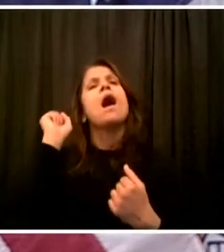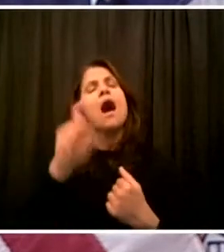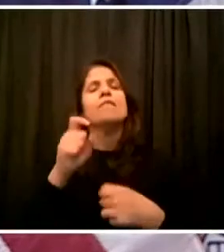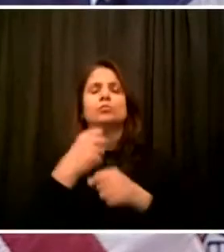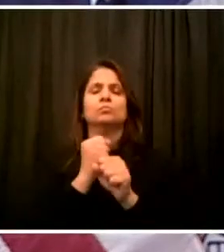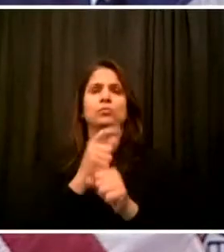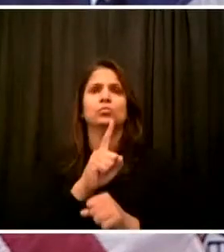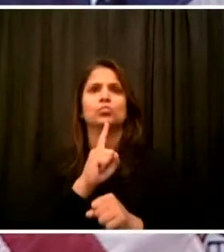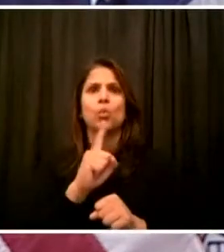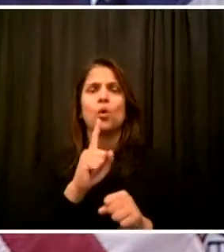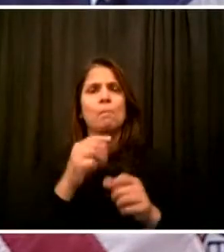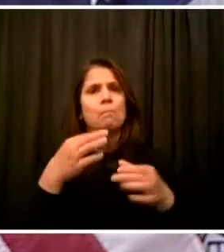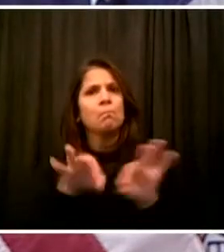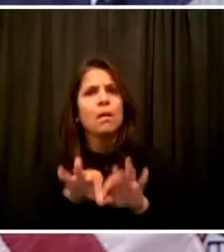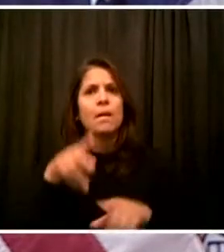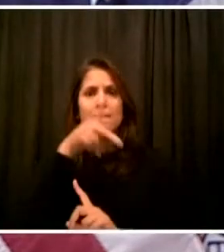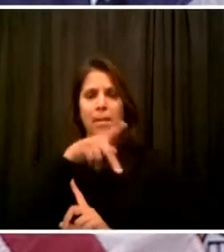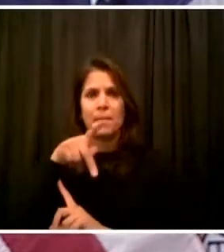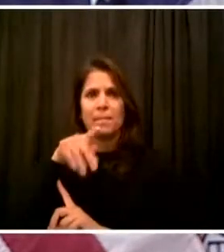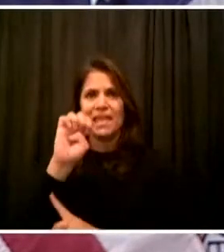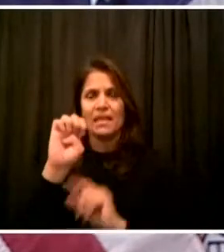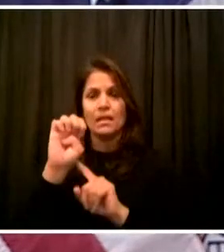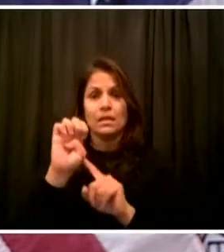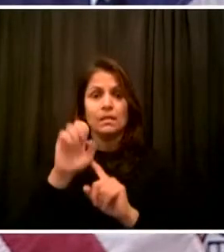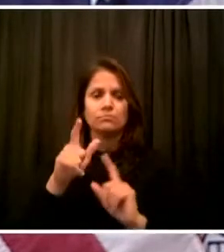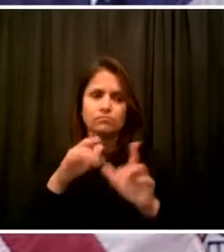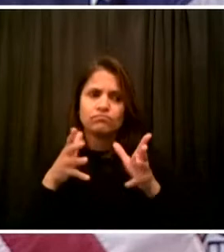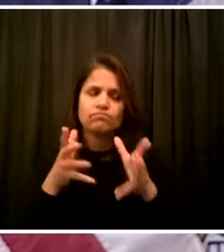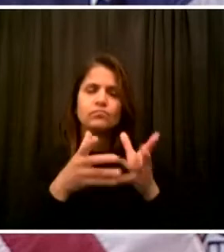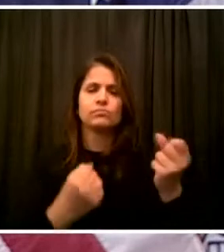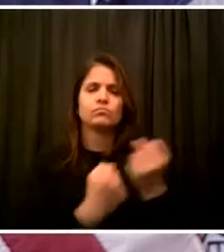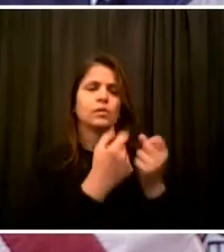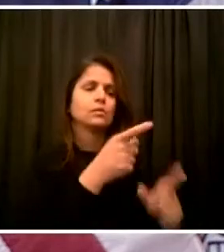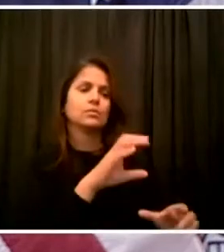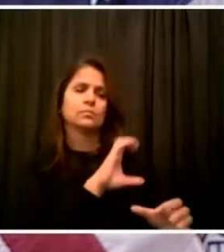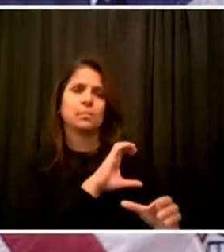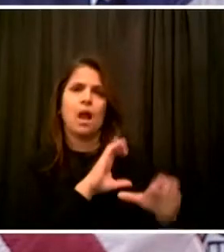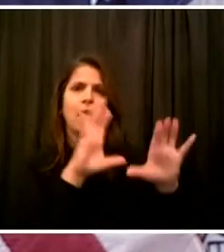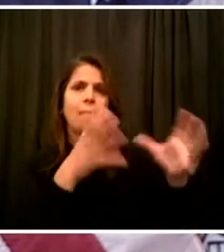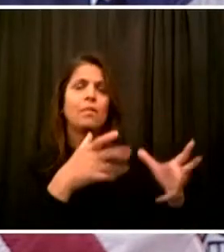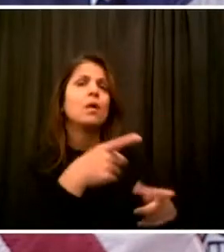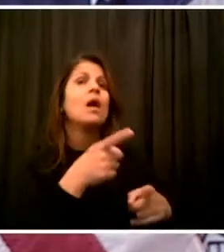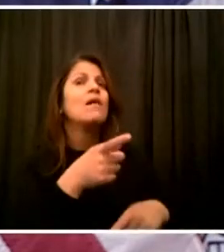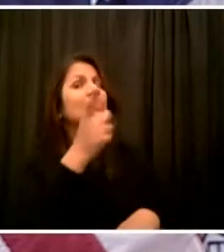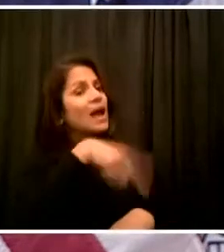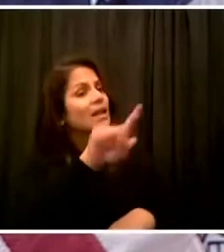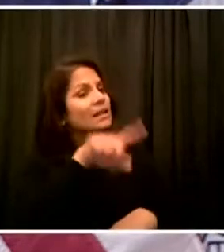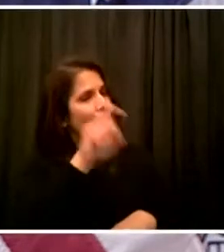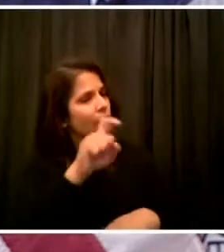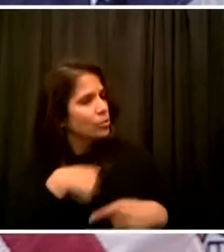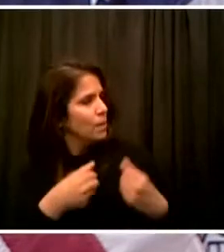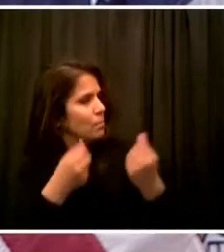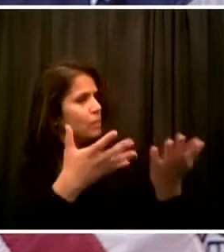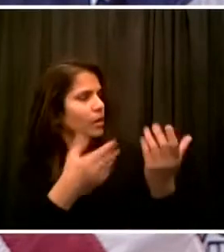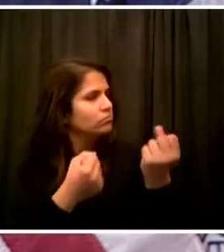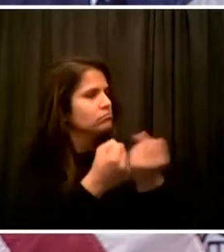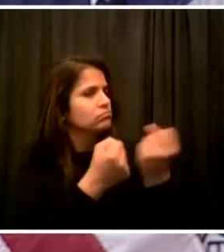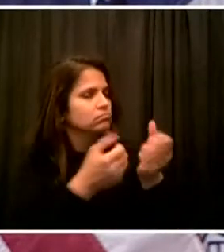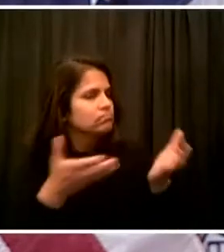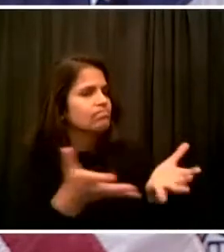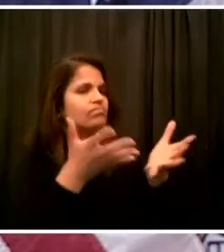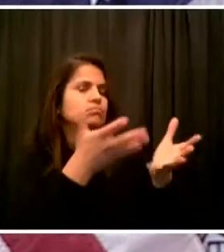numerous conversations with Commissioner Shea, Commissioner Barbeau, Chief Monahan, and others to make sure that